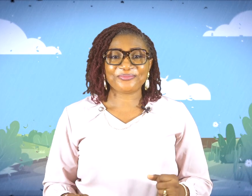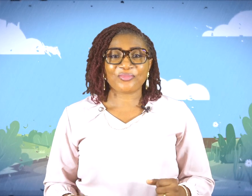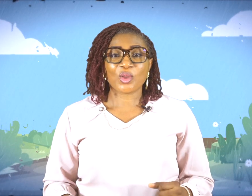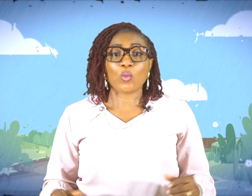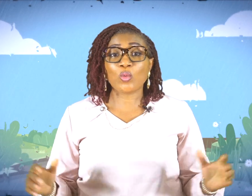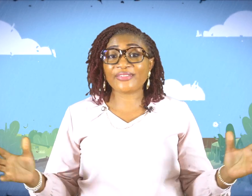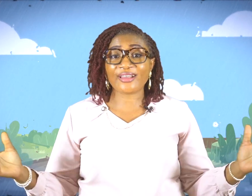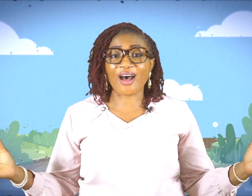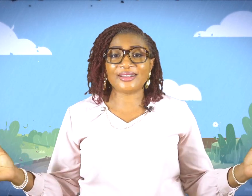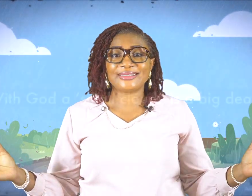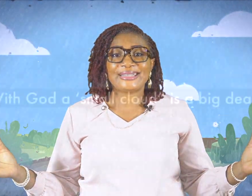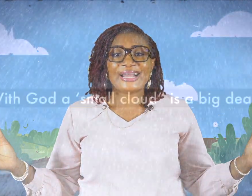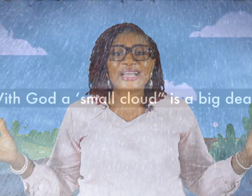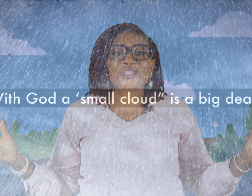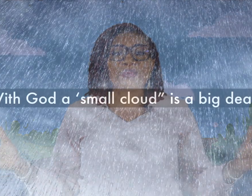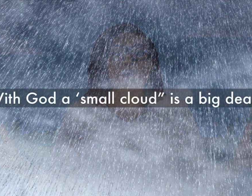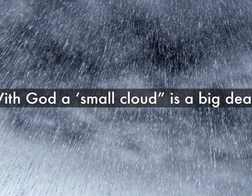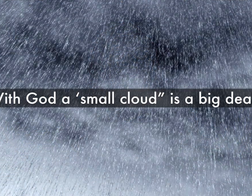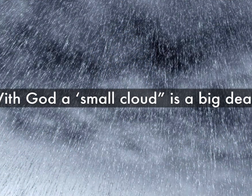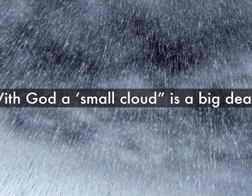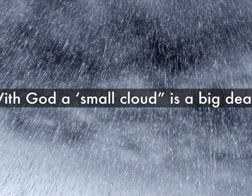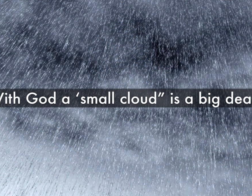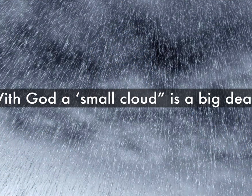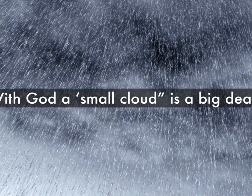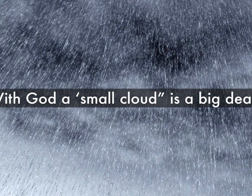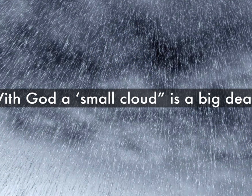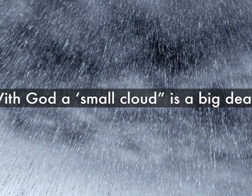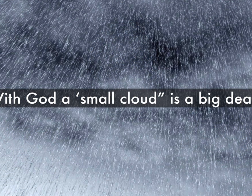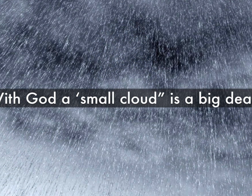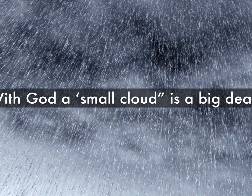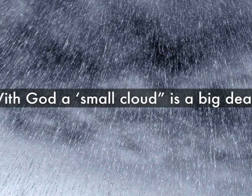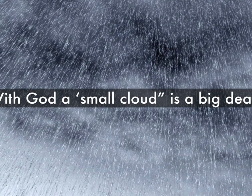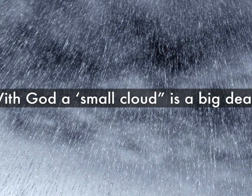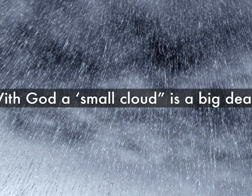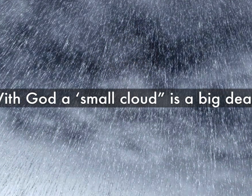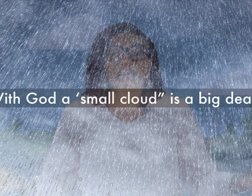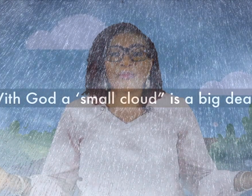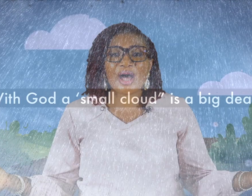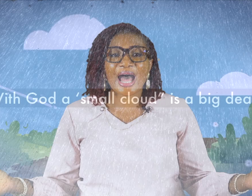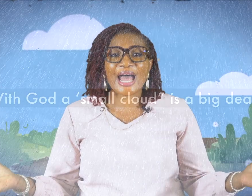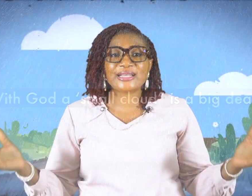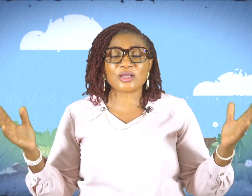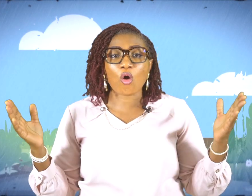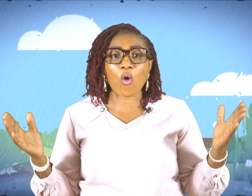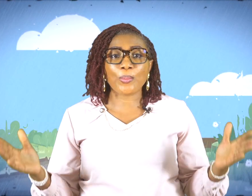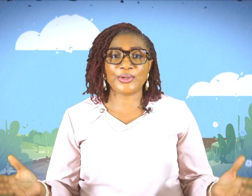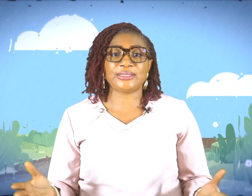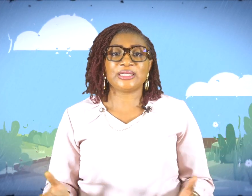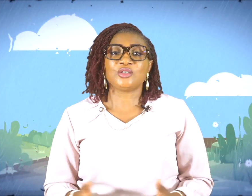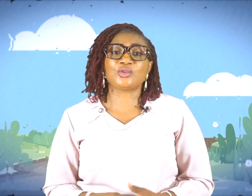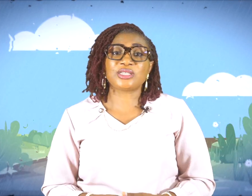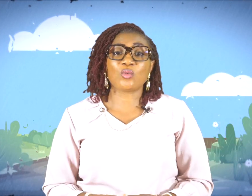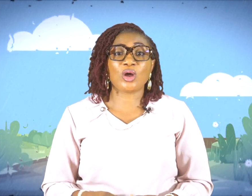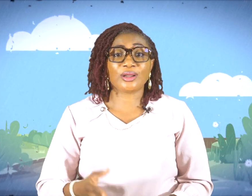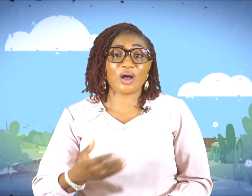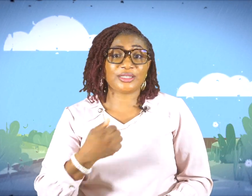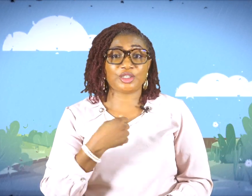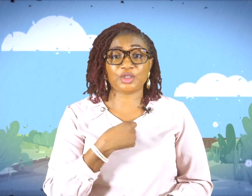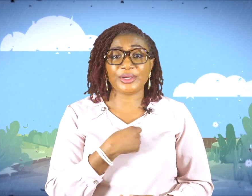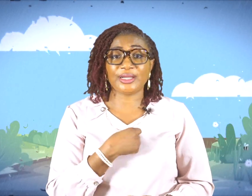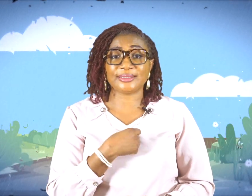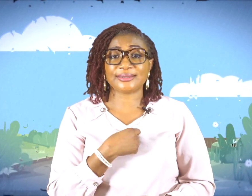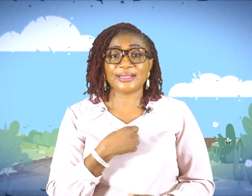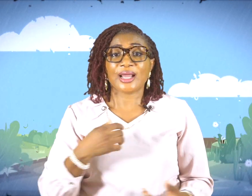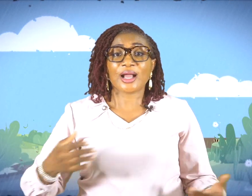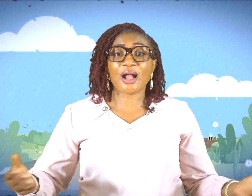amen. With God, a small cloud is a big deal. We must keep our eyes open to see what God